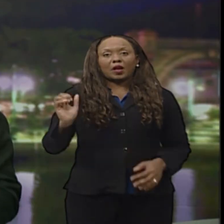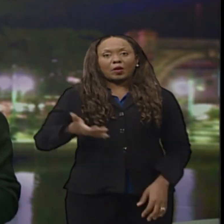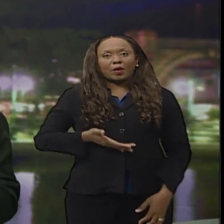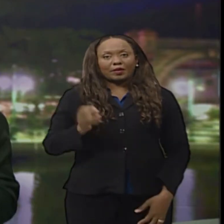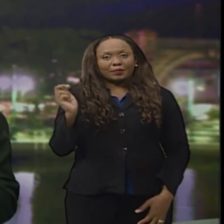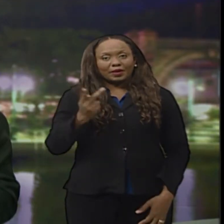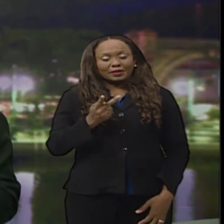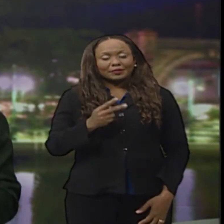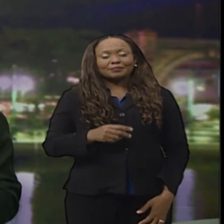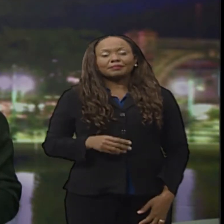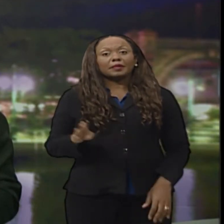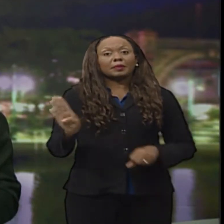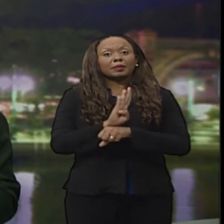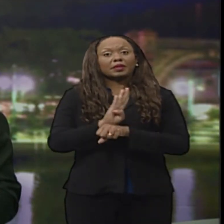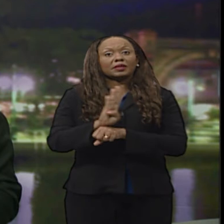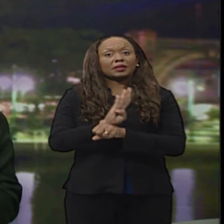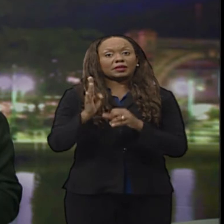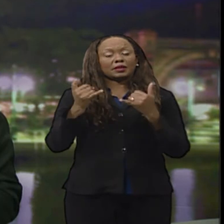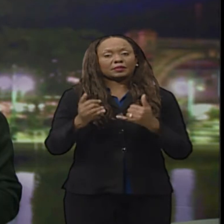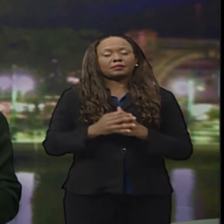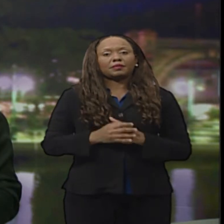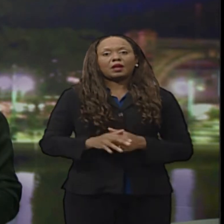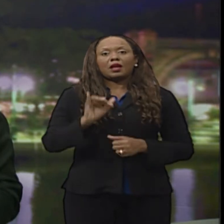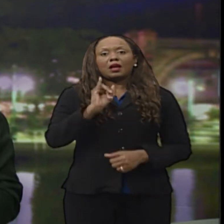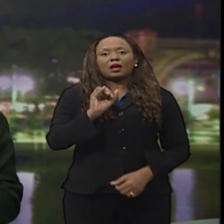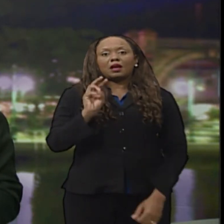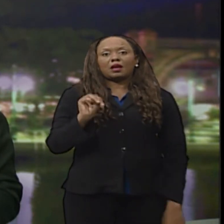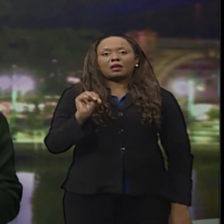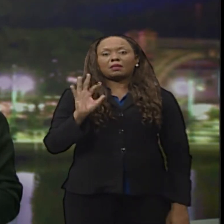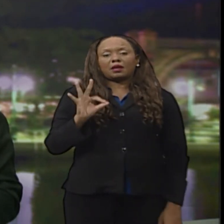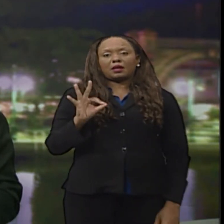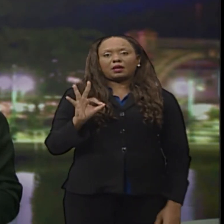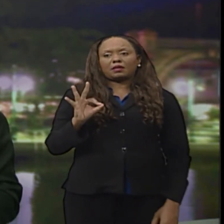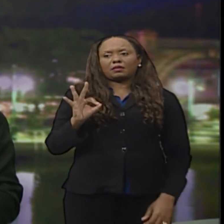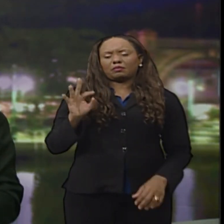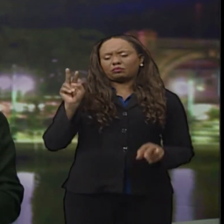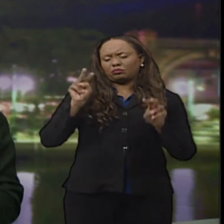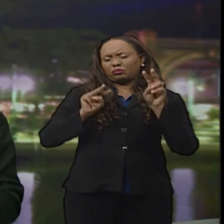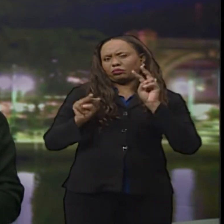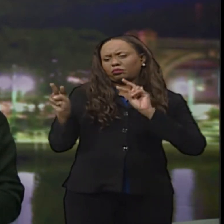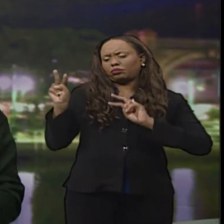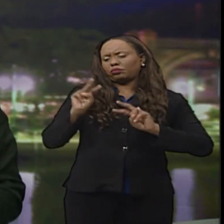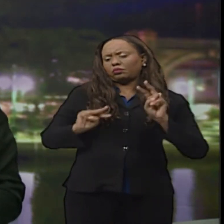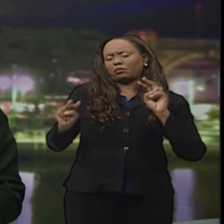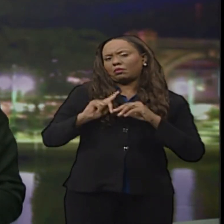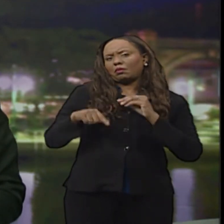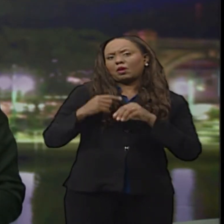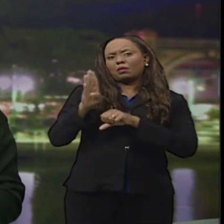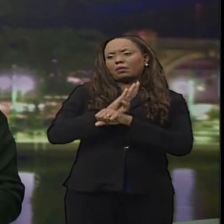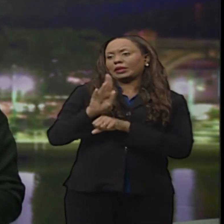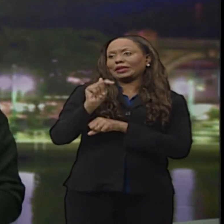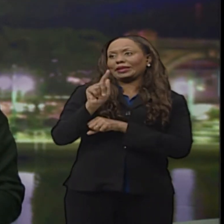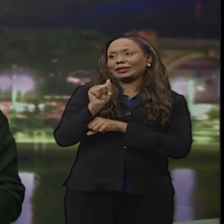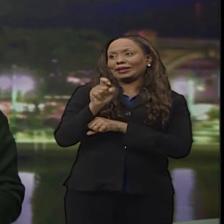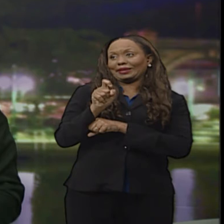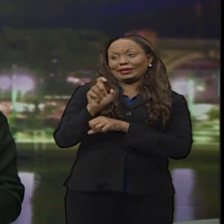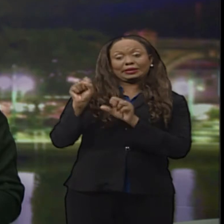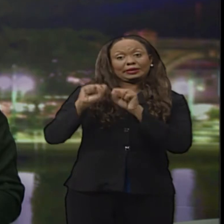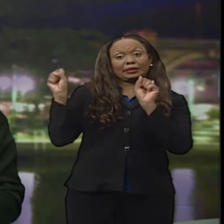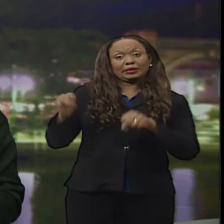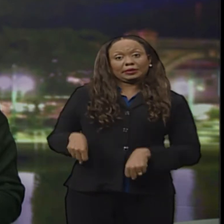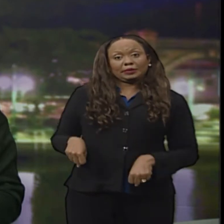Welcome back. Well, in business tonight, the International Monetary Fund has made some observations about Barbados' tax system in its recently released Article